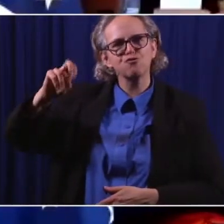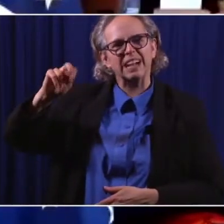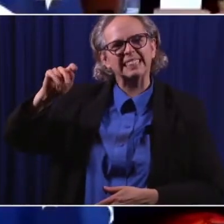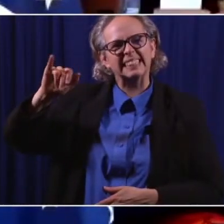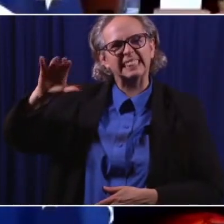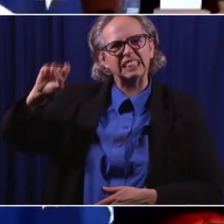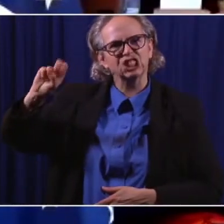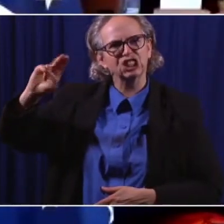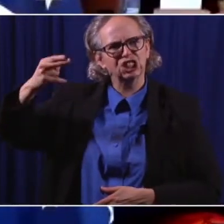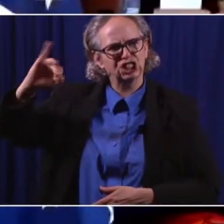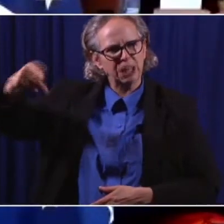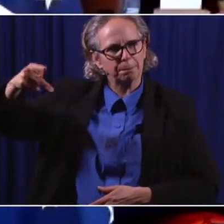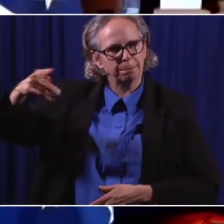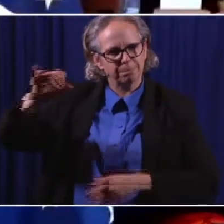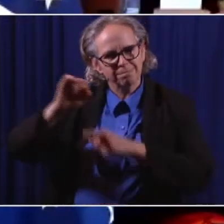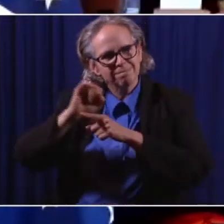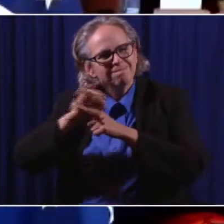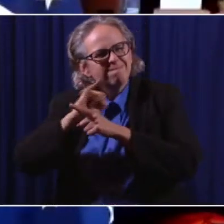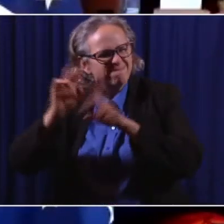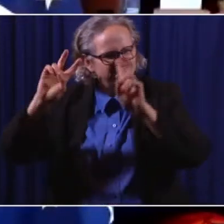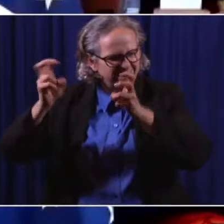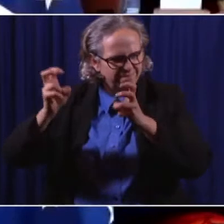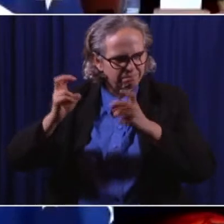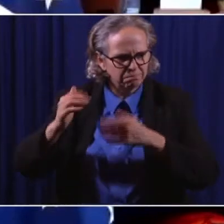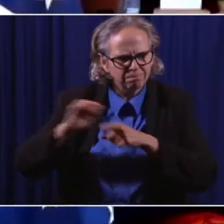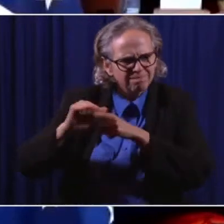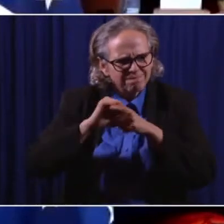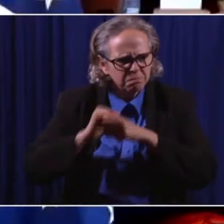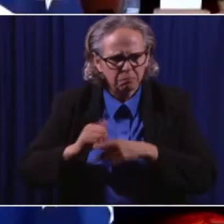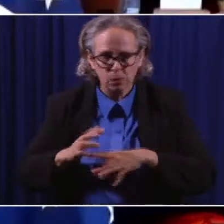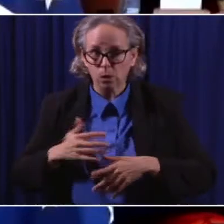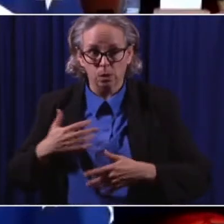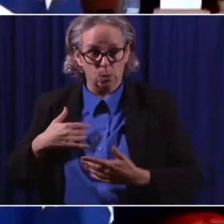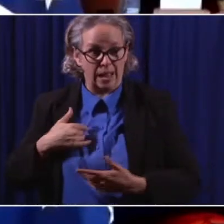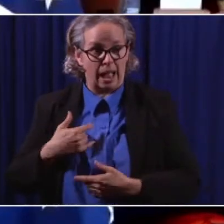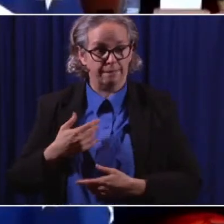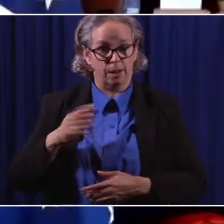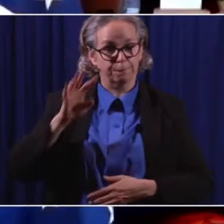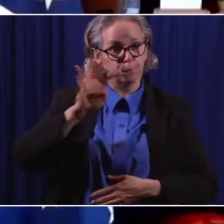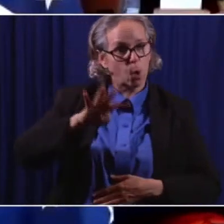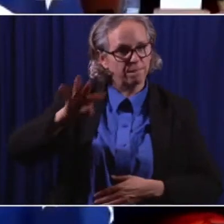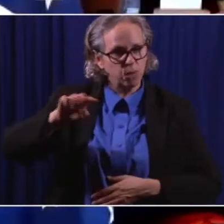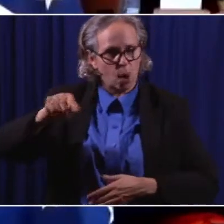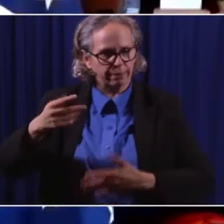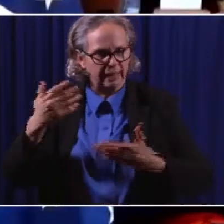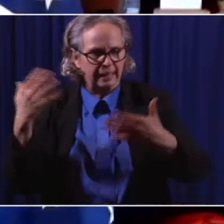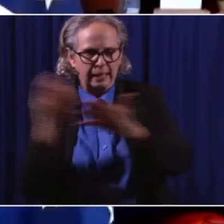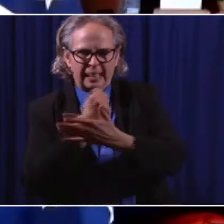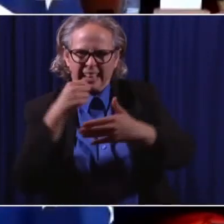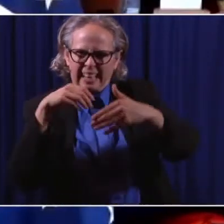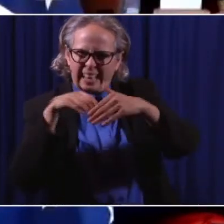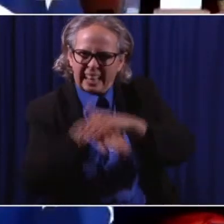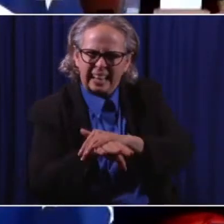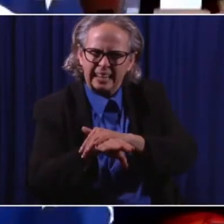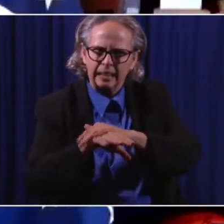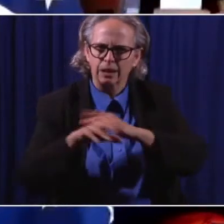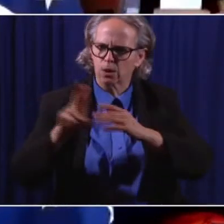So we're proud of that. We think we've made some great progress in Ohio on that front. We